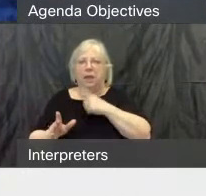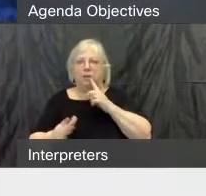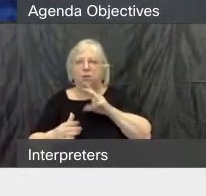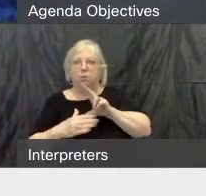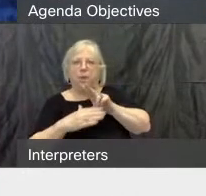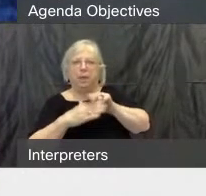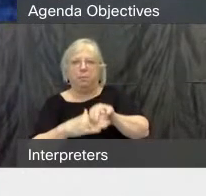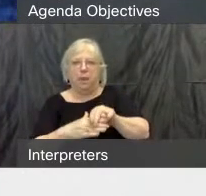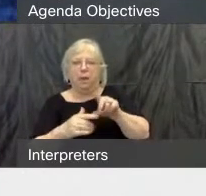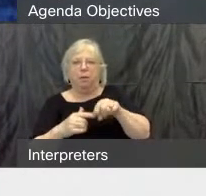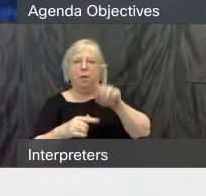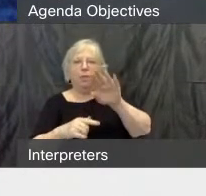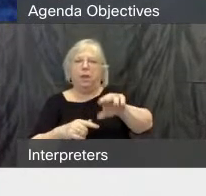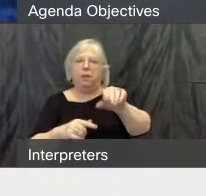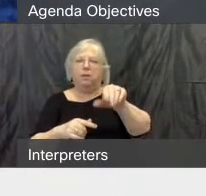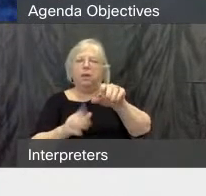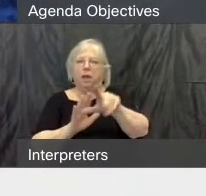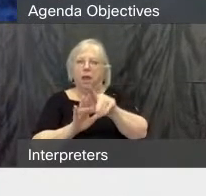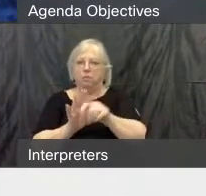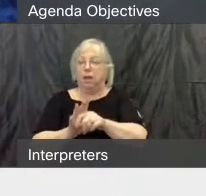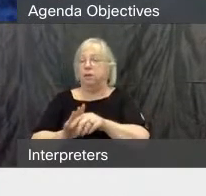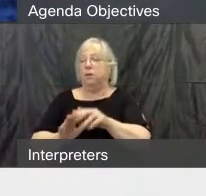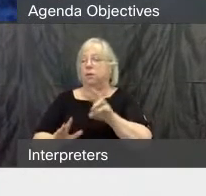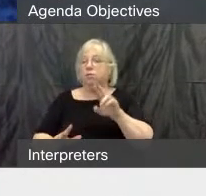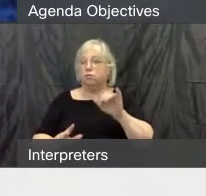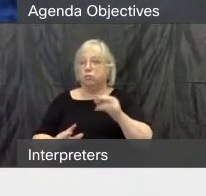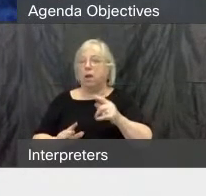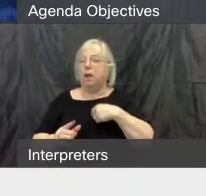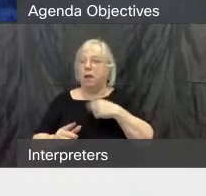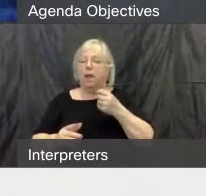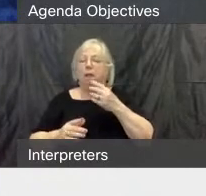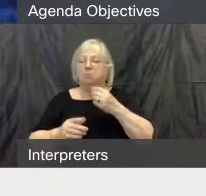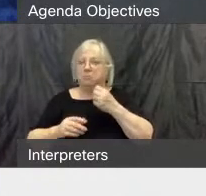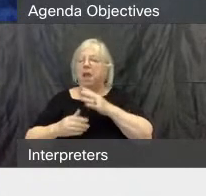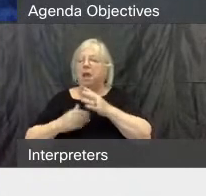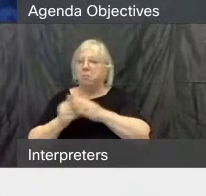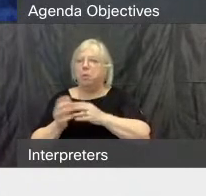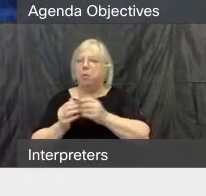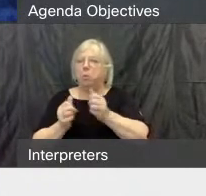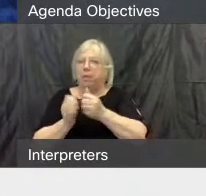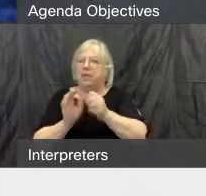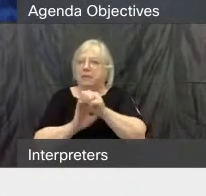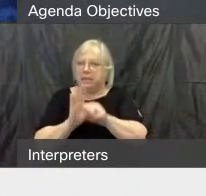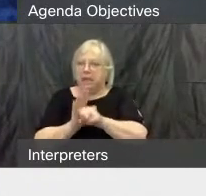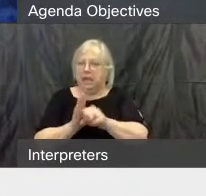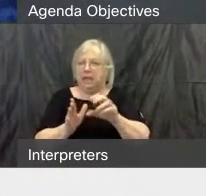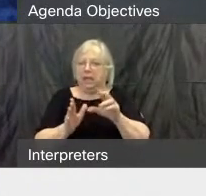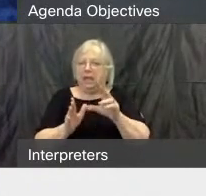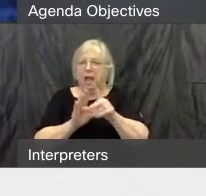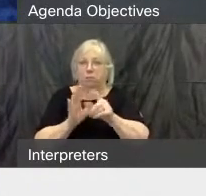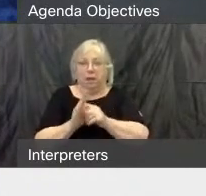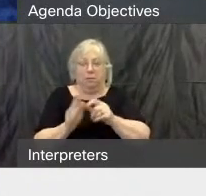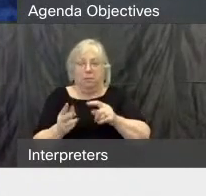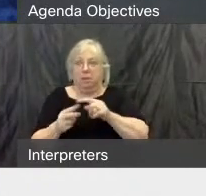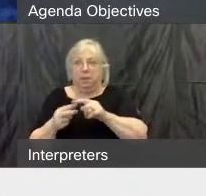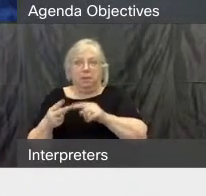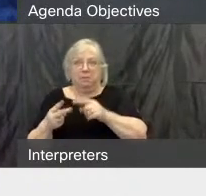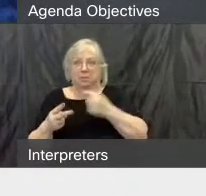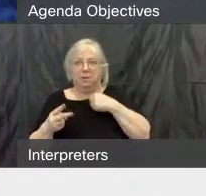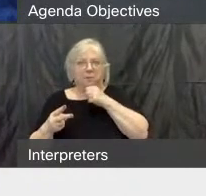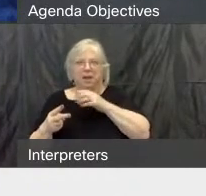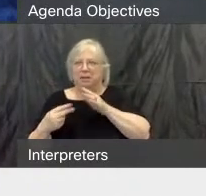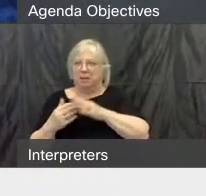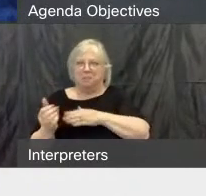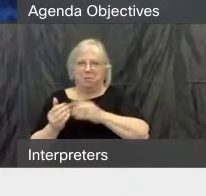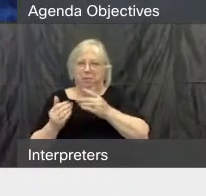contracts. Mayor, I'm comfortable with the state purchasing contract, but I'm not comfortable with these two because I don't know anything